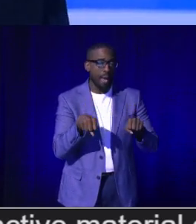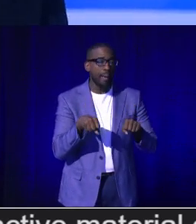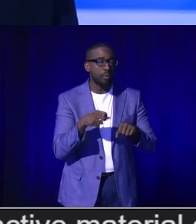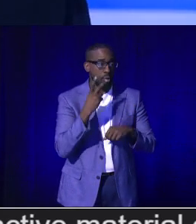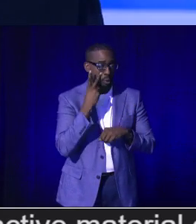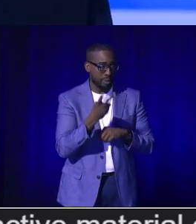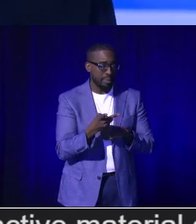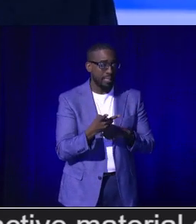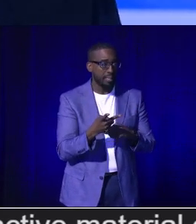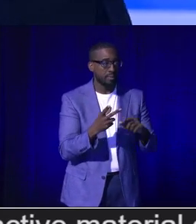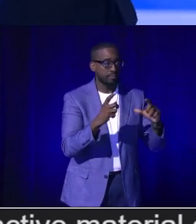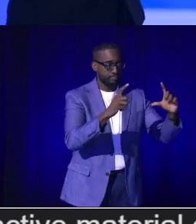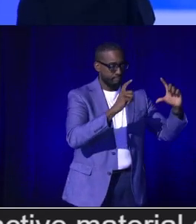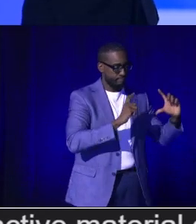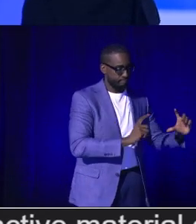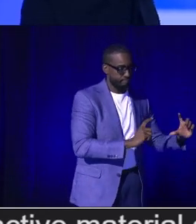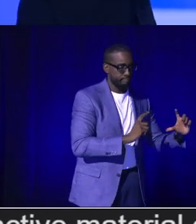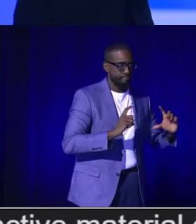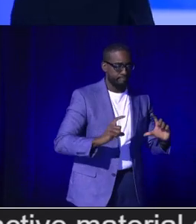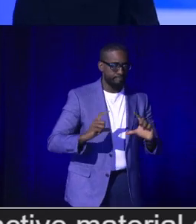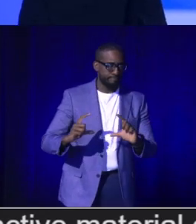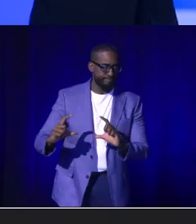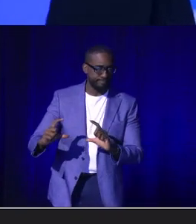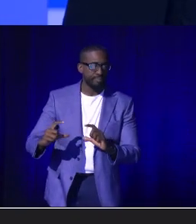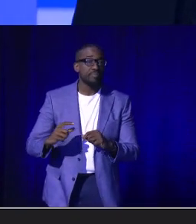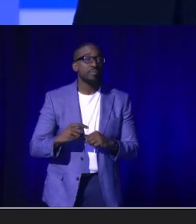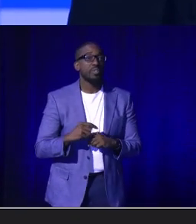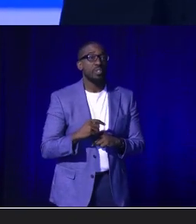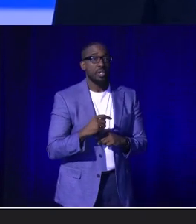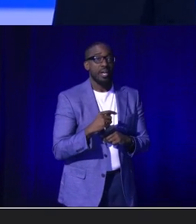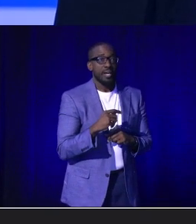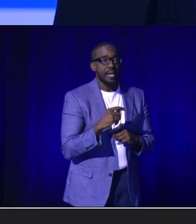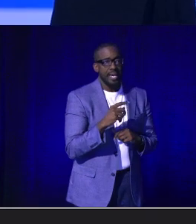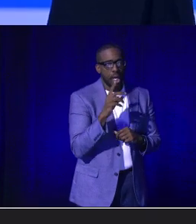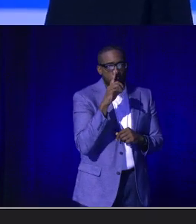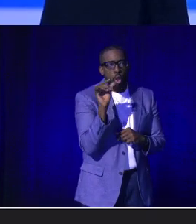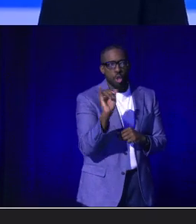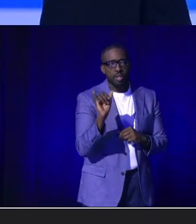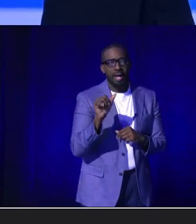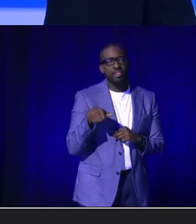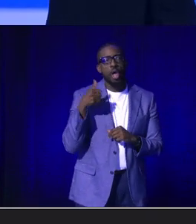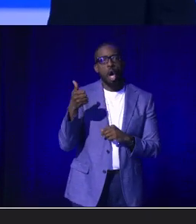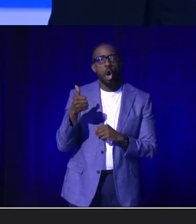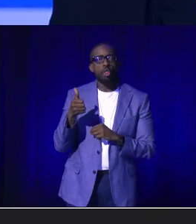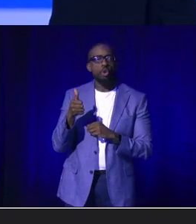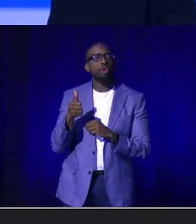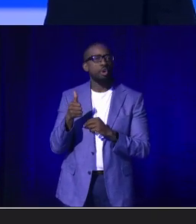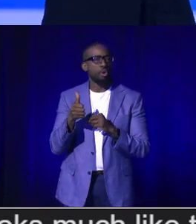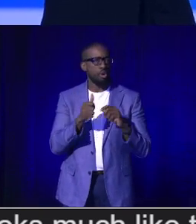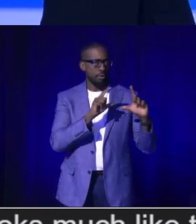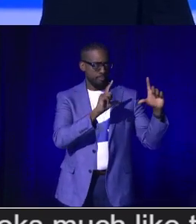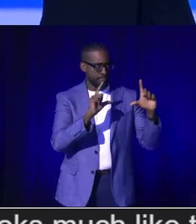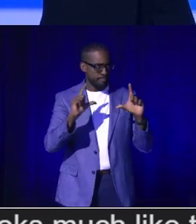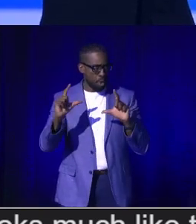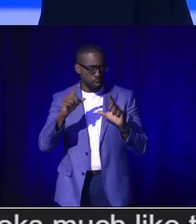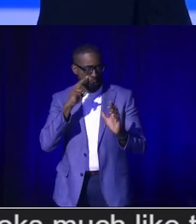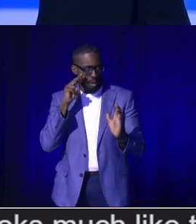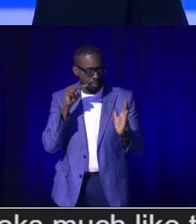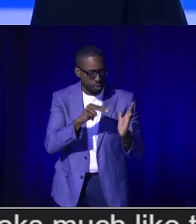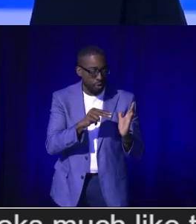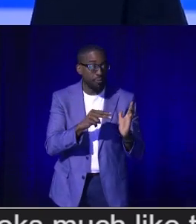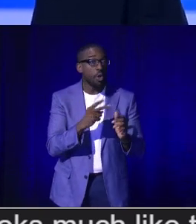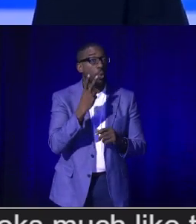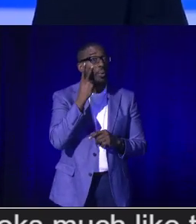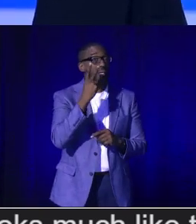the degradation mode, which looks much like the degradation modes that we observed, and we can track how these peaks